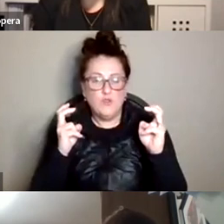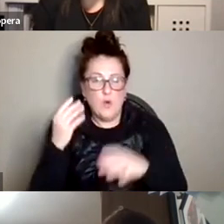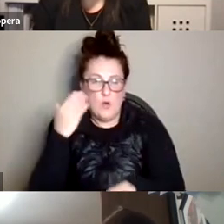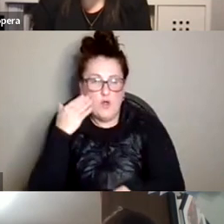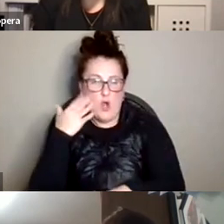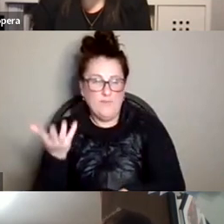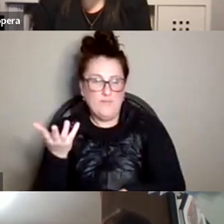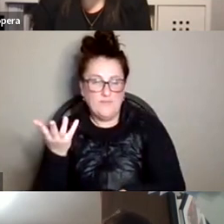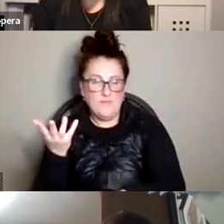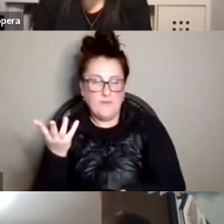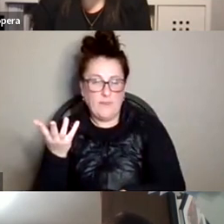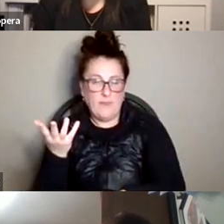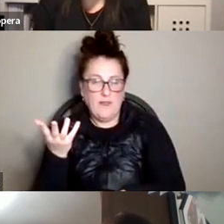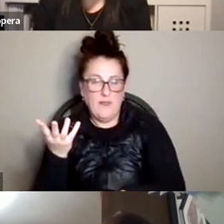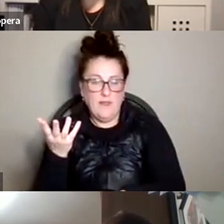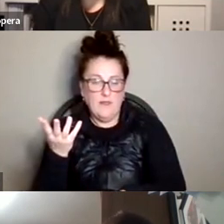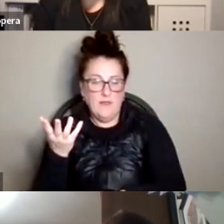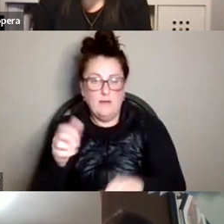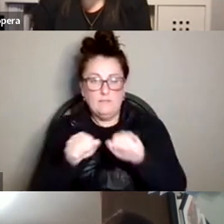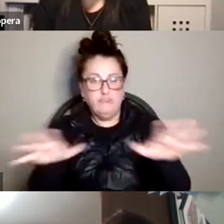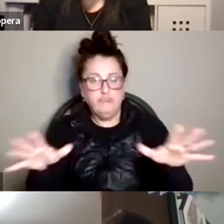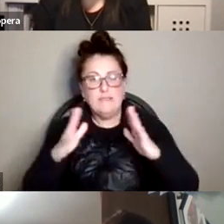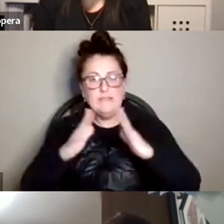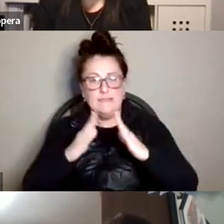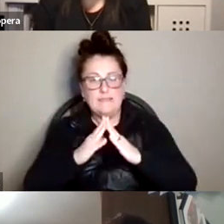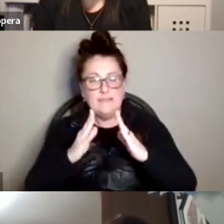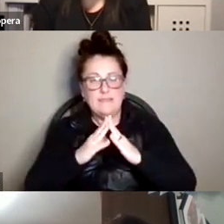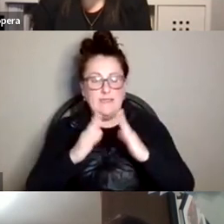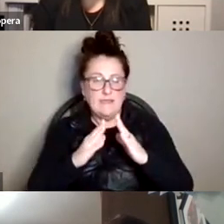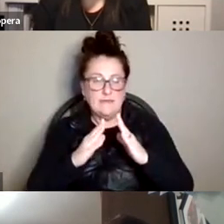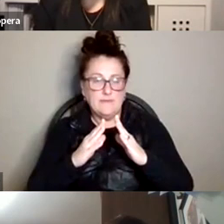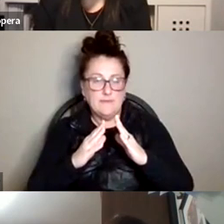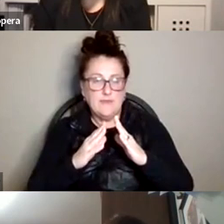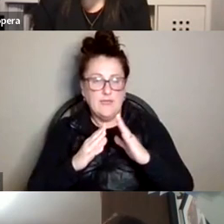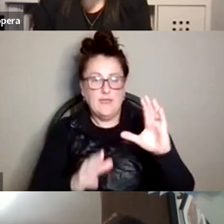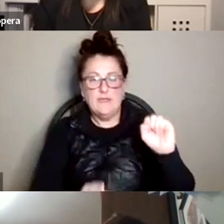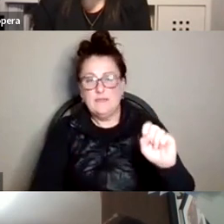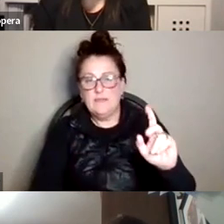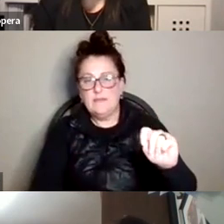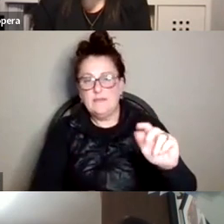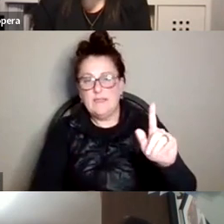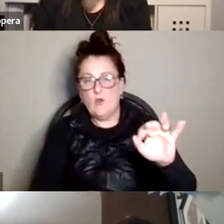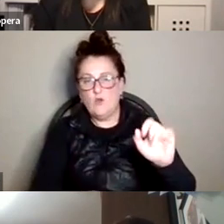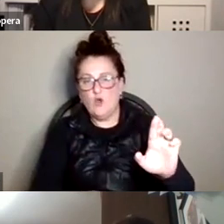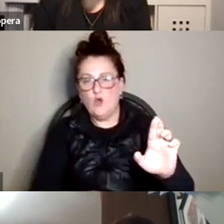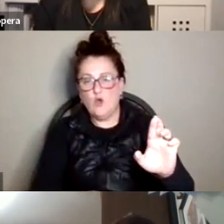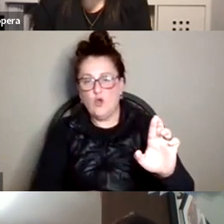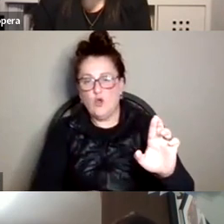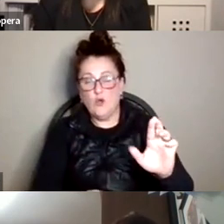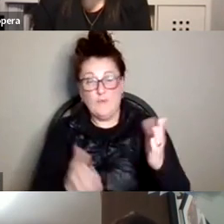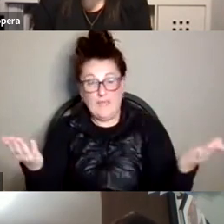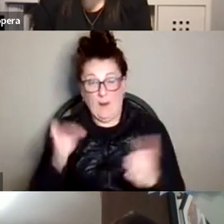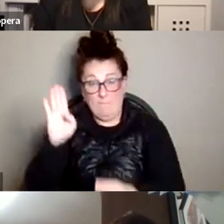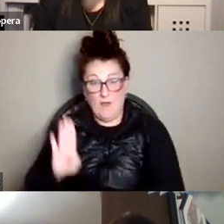those issues are, but also across citywide stakeholders. And by that, I also mean here in East Boston, we've had a number of